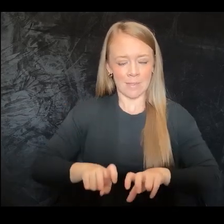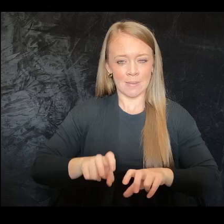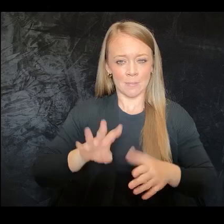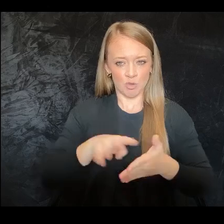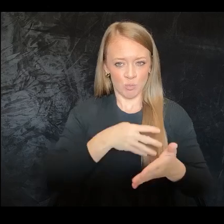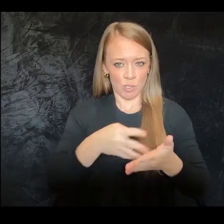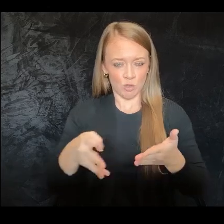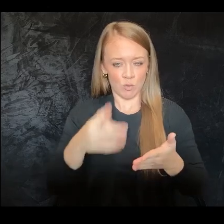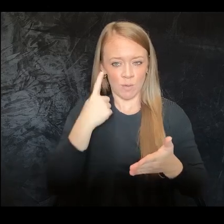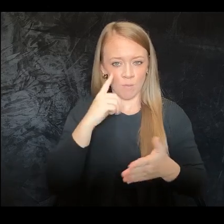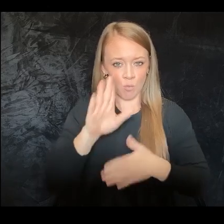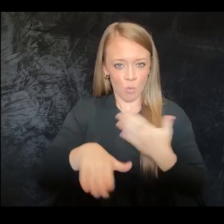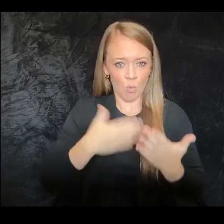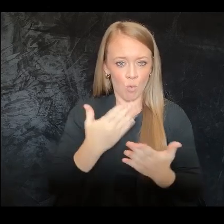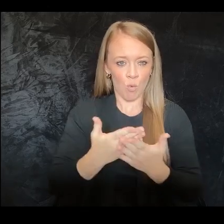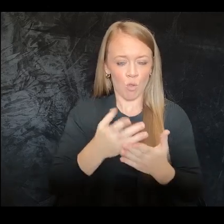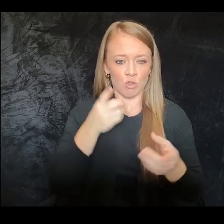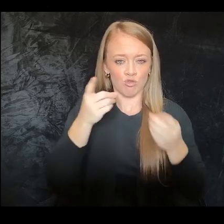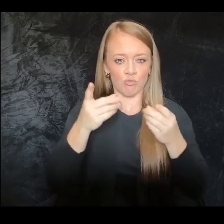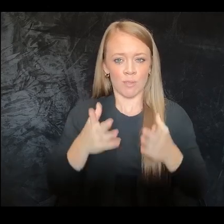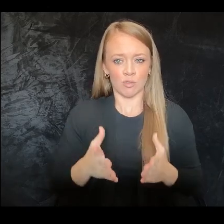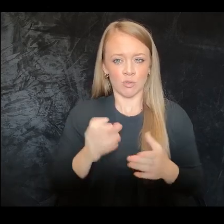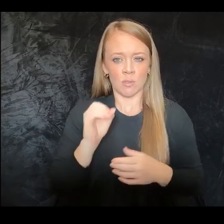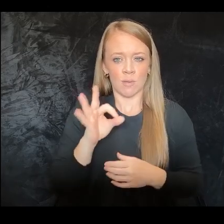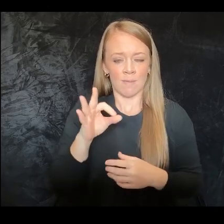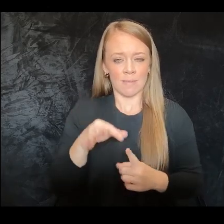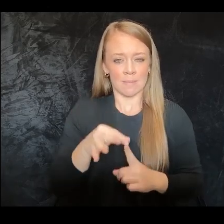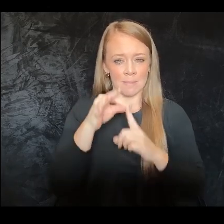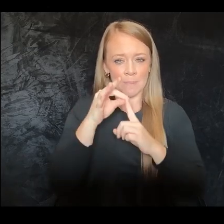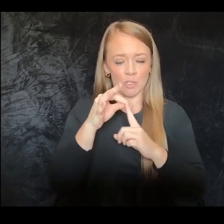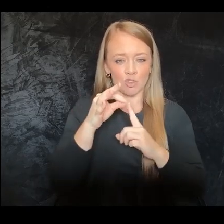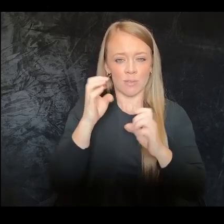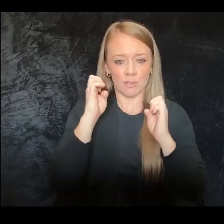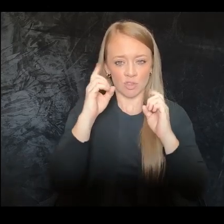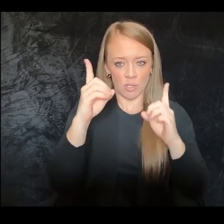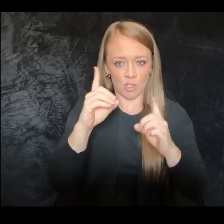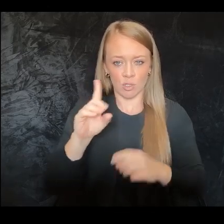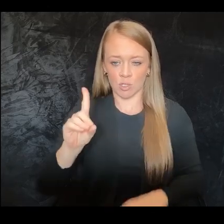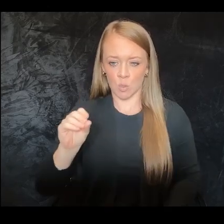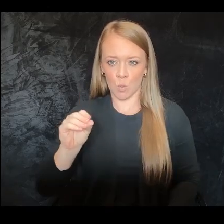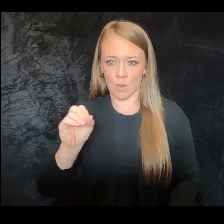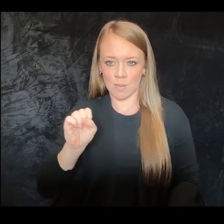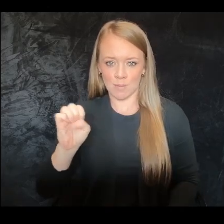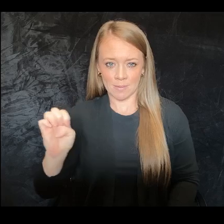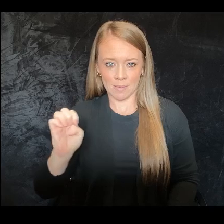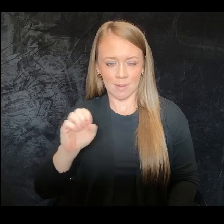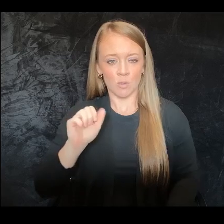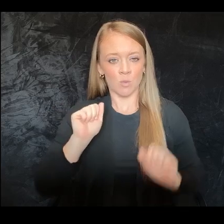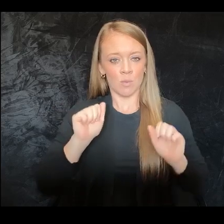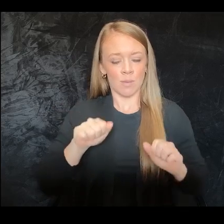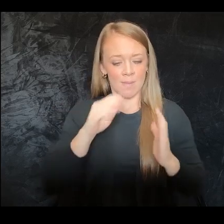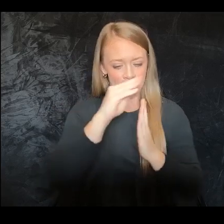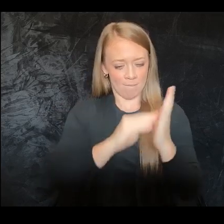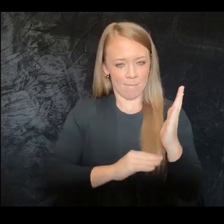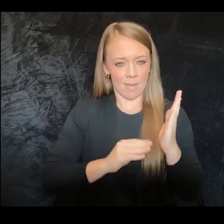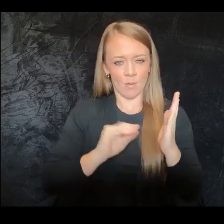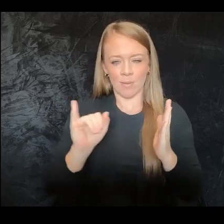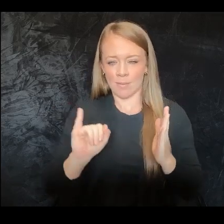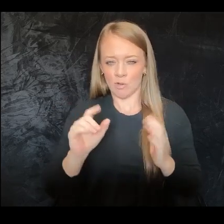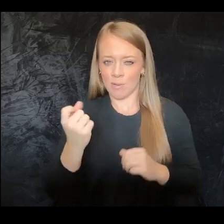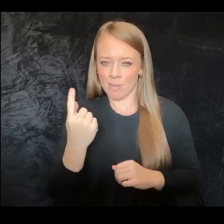to all of the district directors of special education, DOS, to enter the Indicator 11